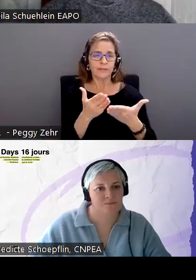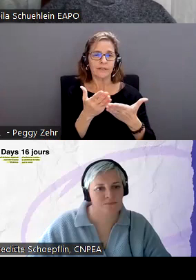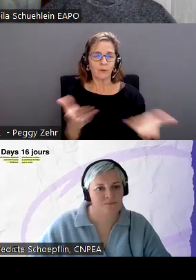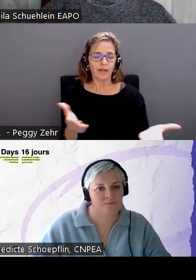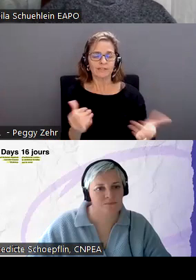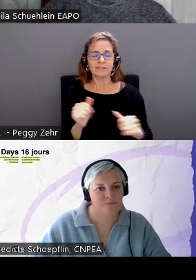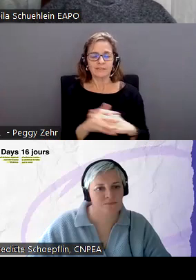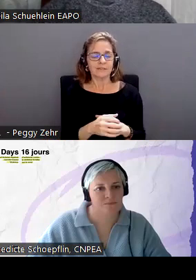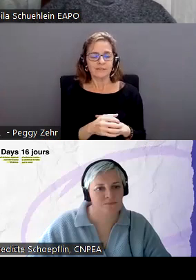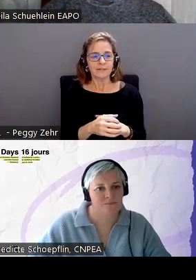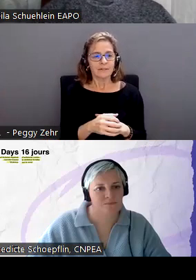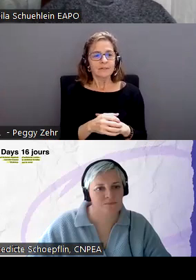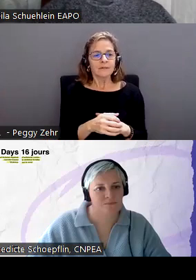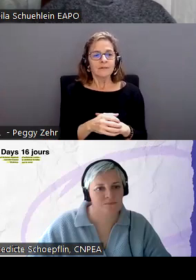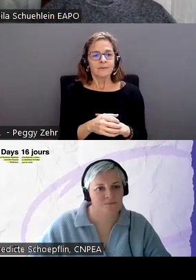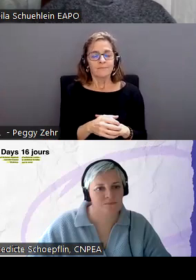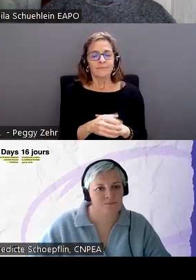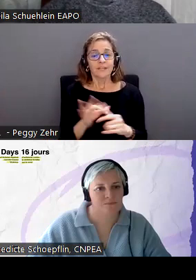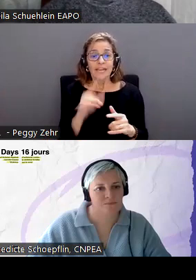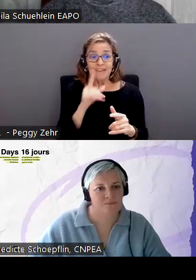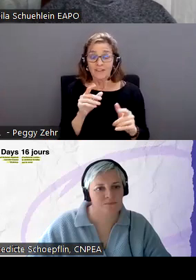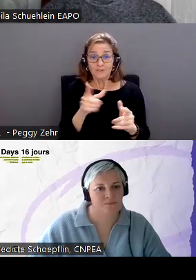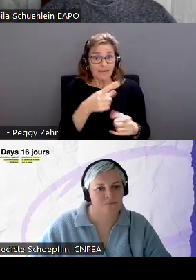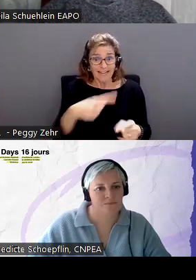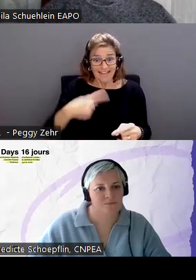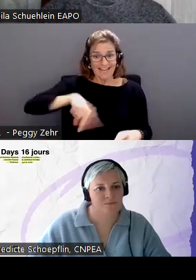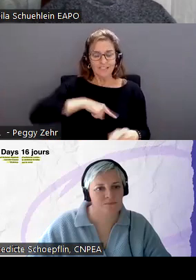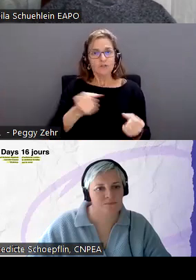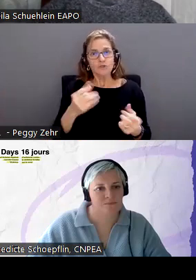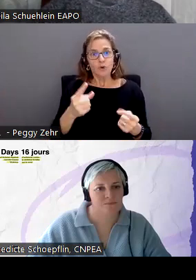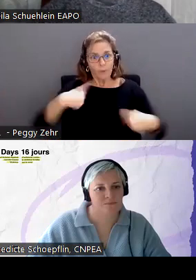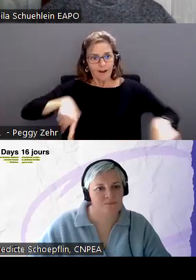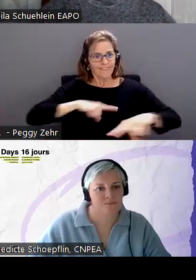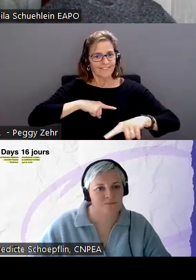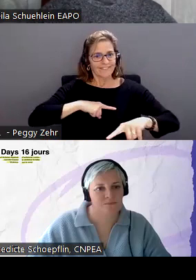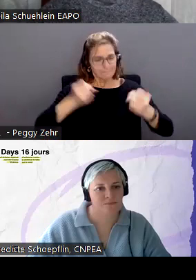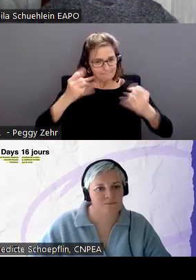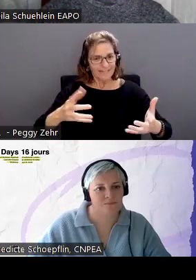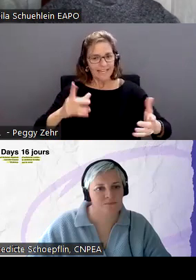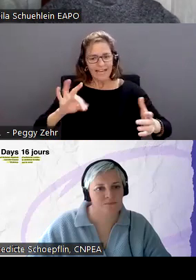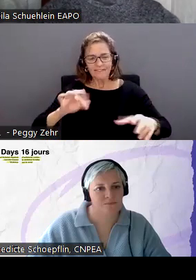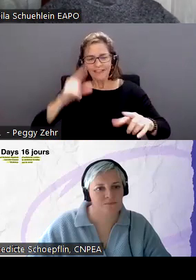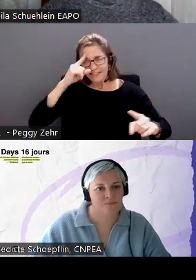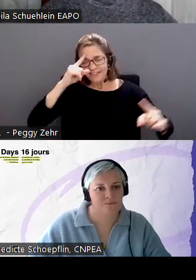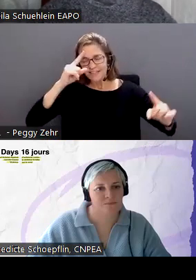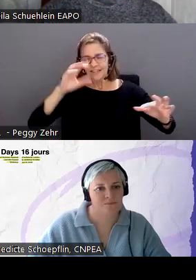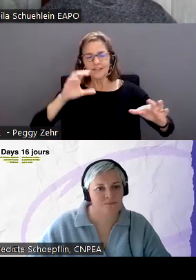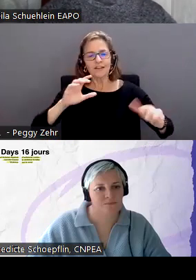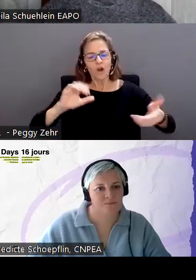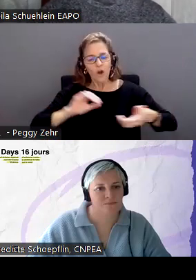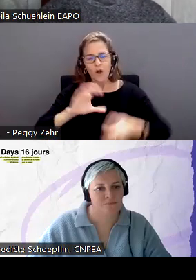that I think that if we can figure out how to work collectively, and we look toward collectivist